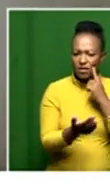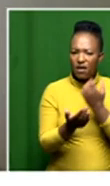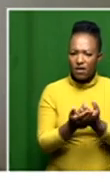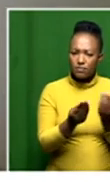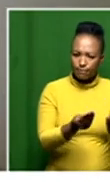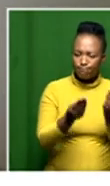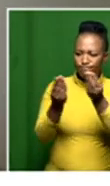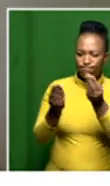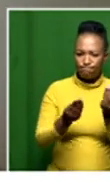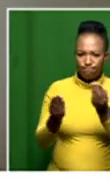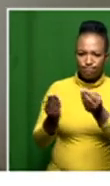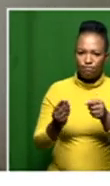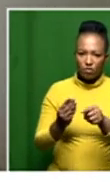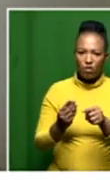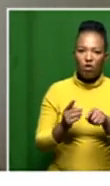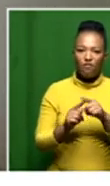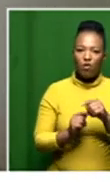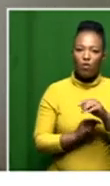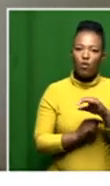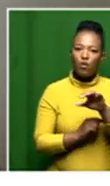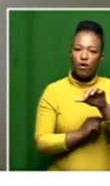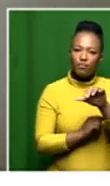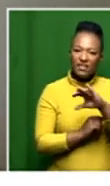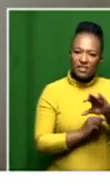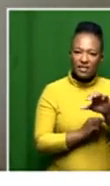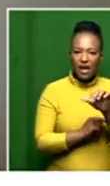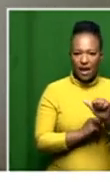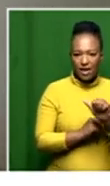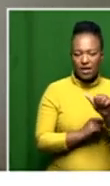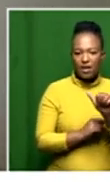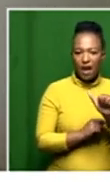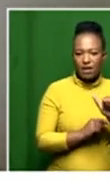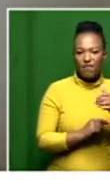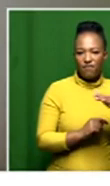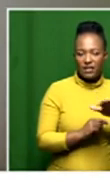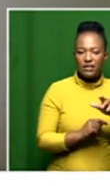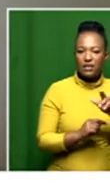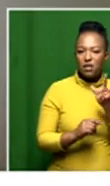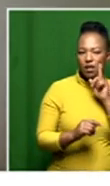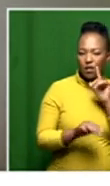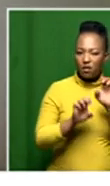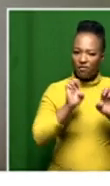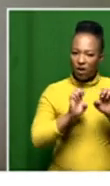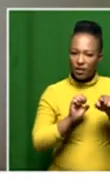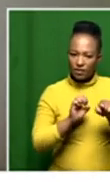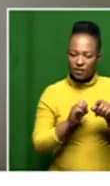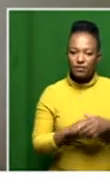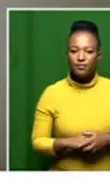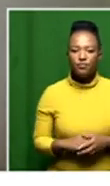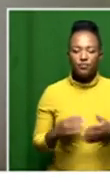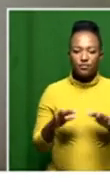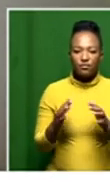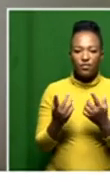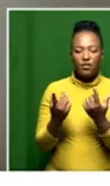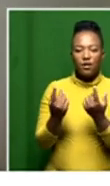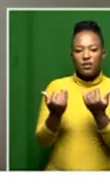by civil aviation regulations, the CAA inspectorate team stood ready to evaluate that. And really, this was done in the